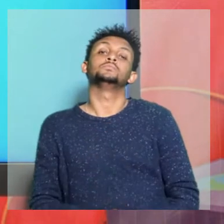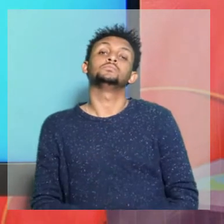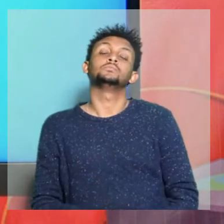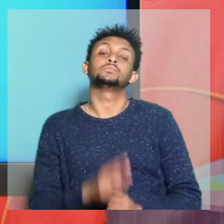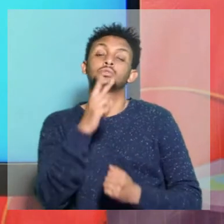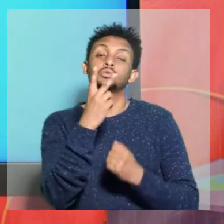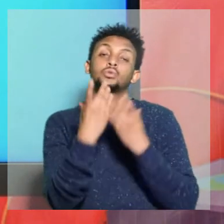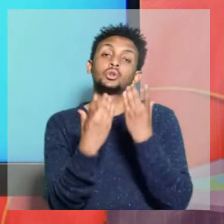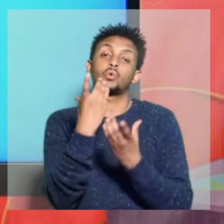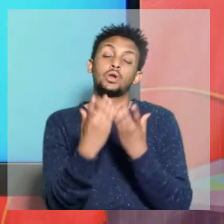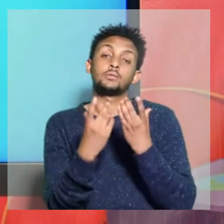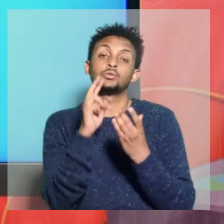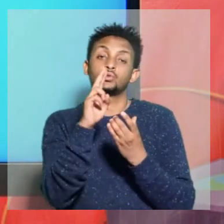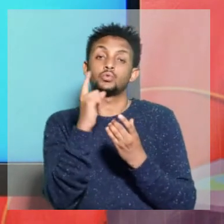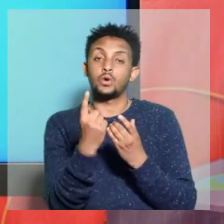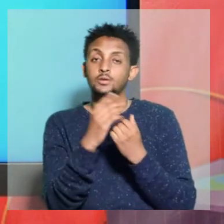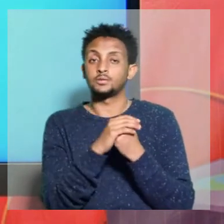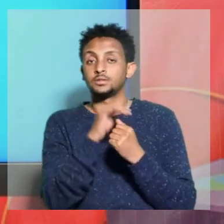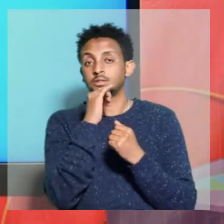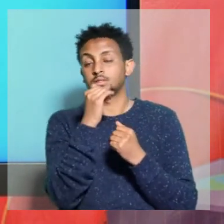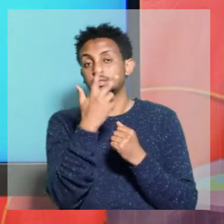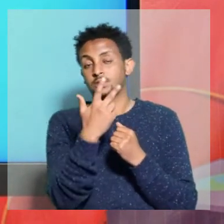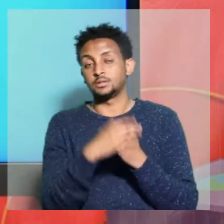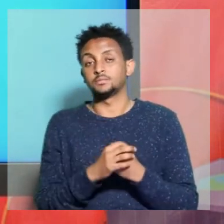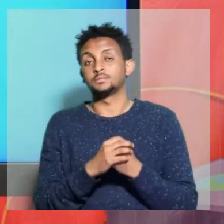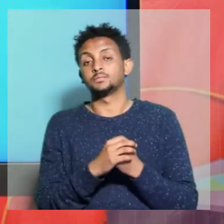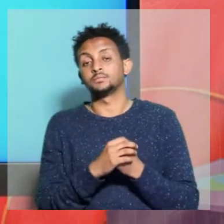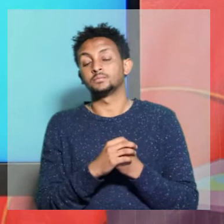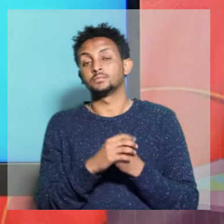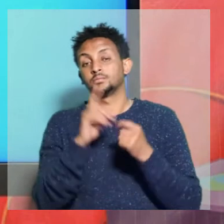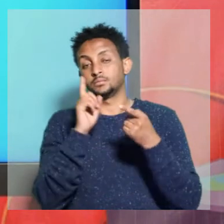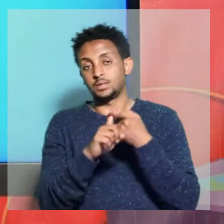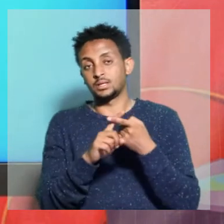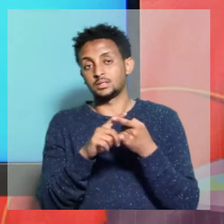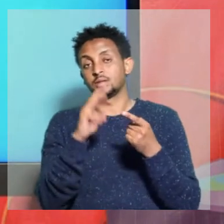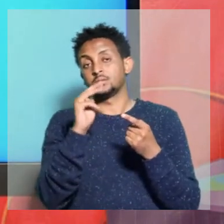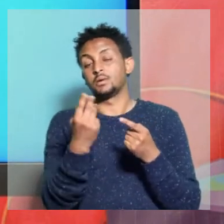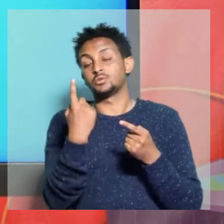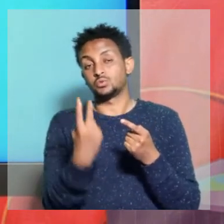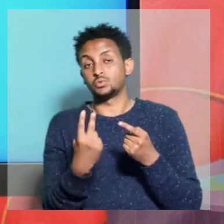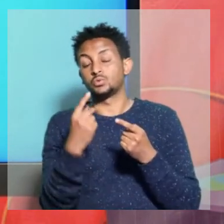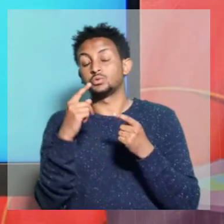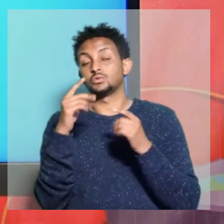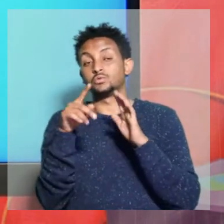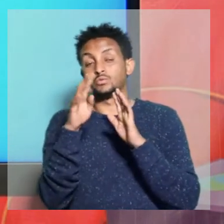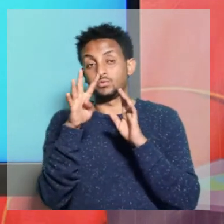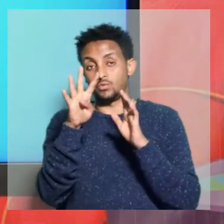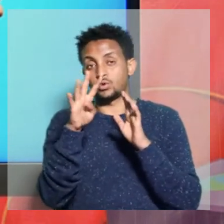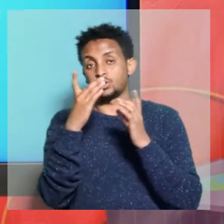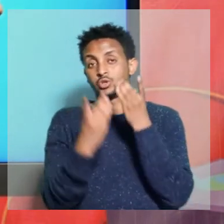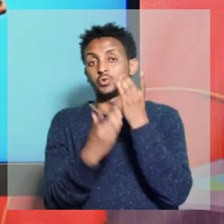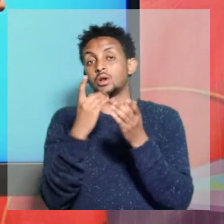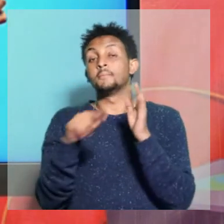2 kilogram, u1 is 3, plus mass 2 is 4